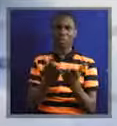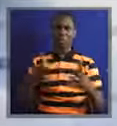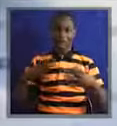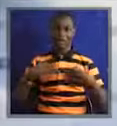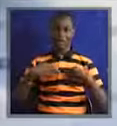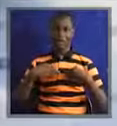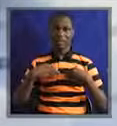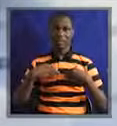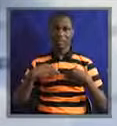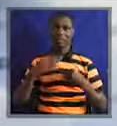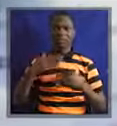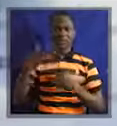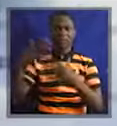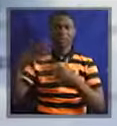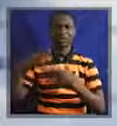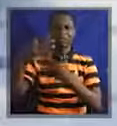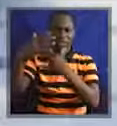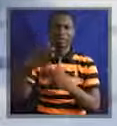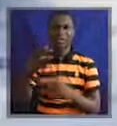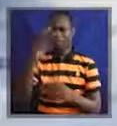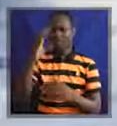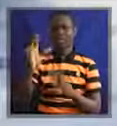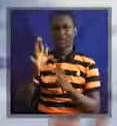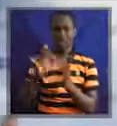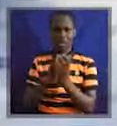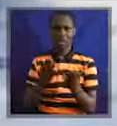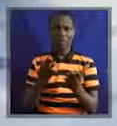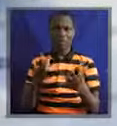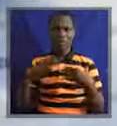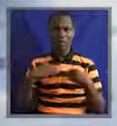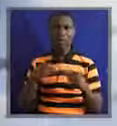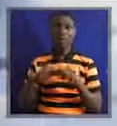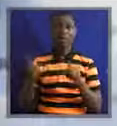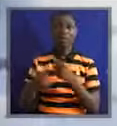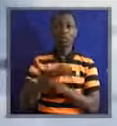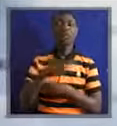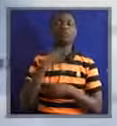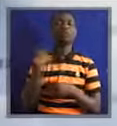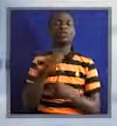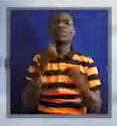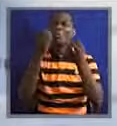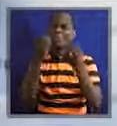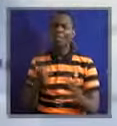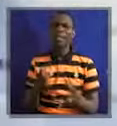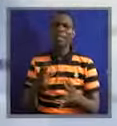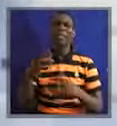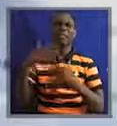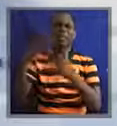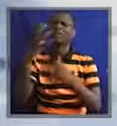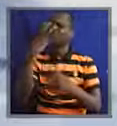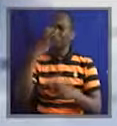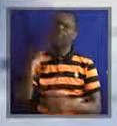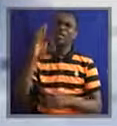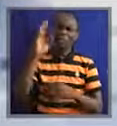sa na ene de ohu ni se asofo bebre agye sa asemi a odi